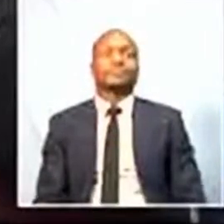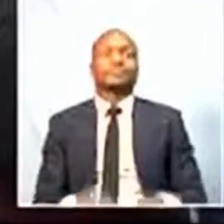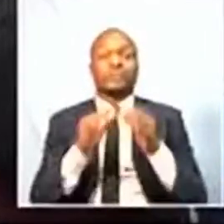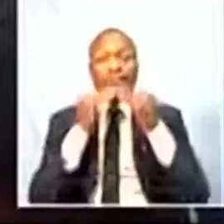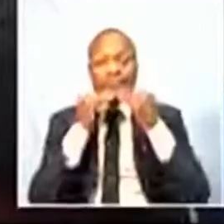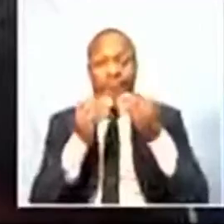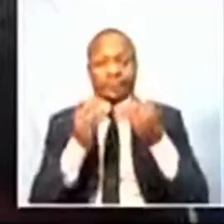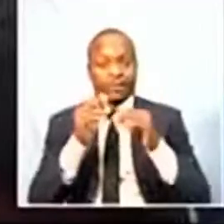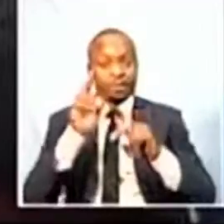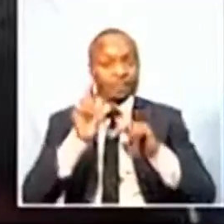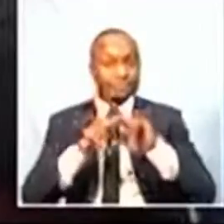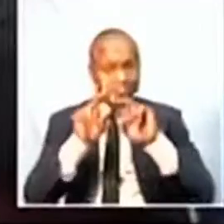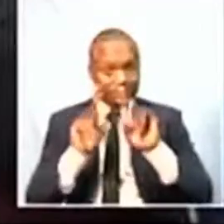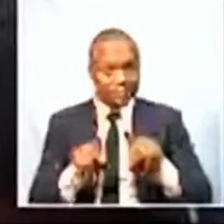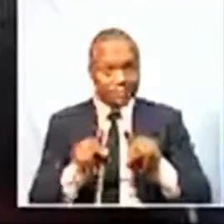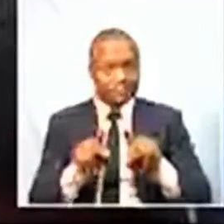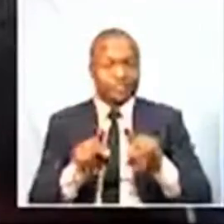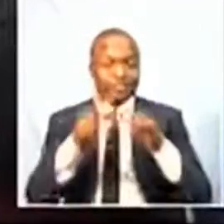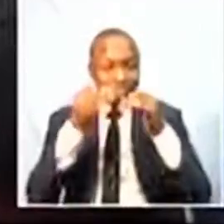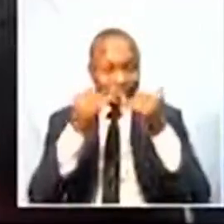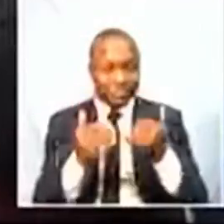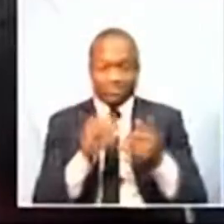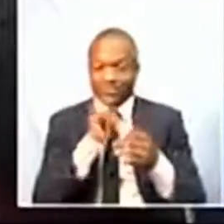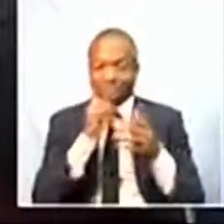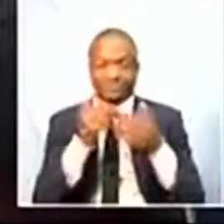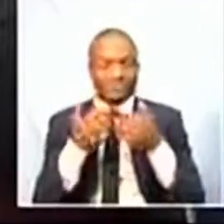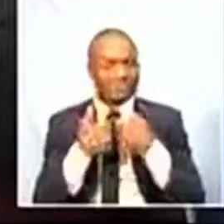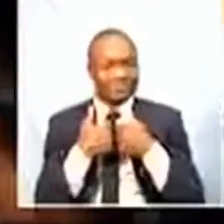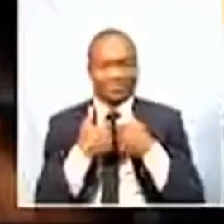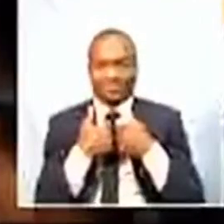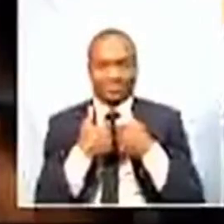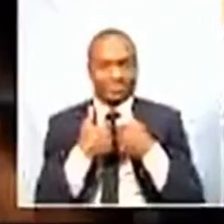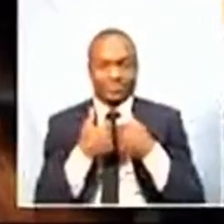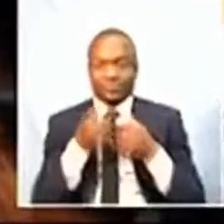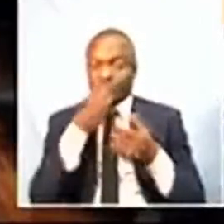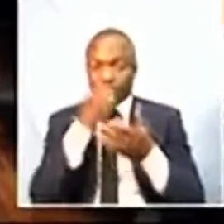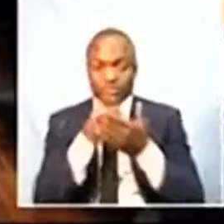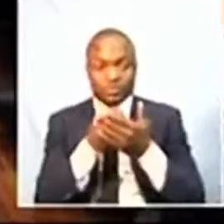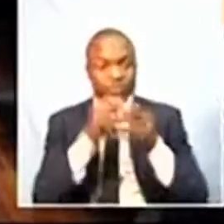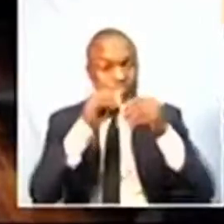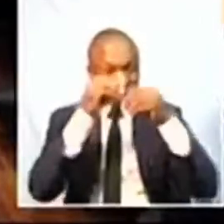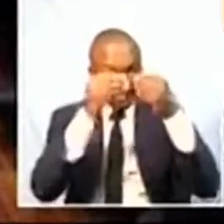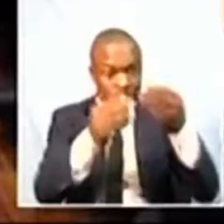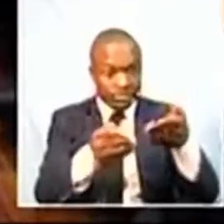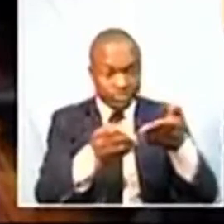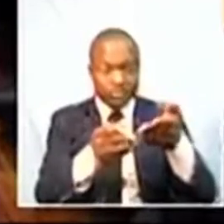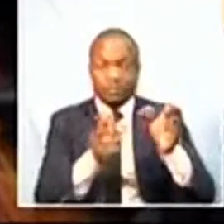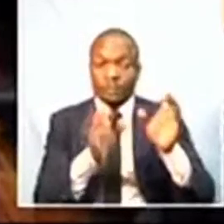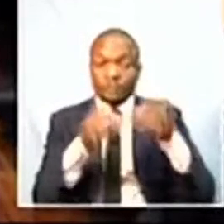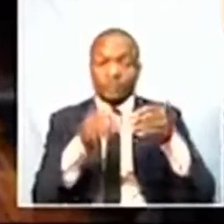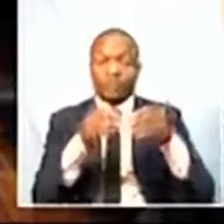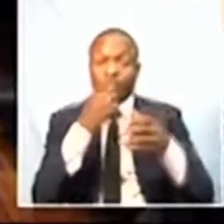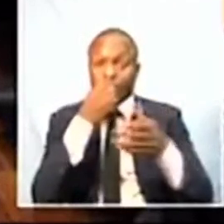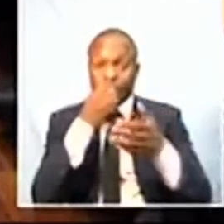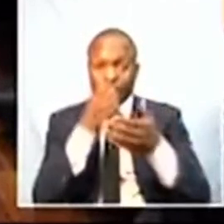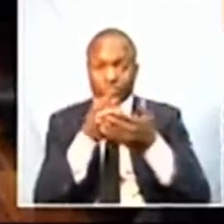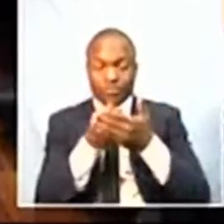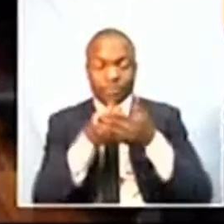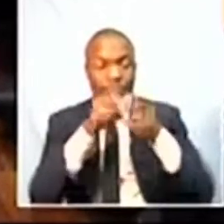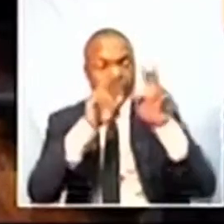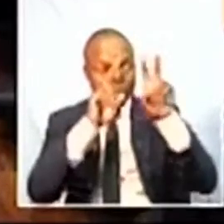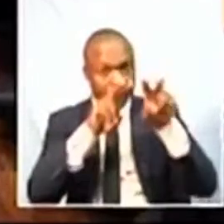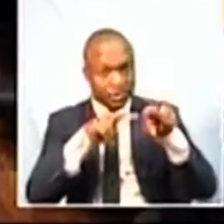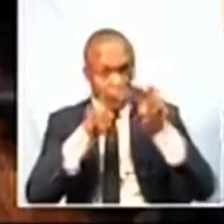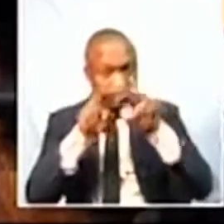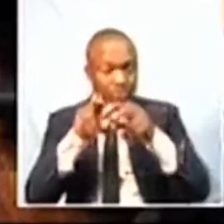Thank you so much, Chair. Currently, we don't have those proof to give to the committee. The proof are monitoring